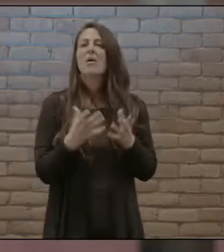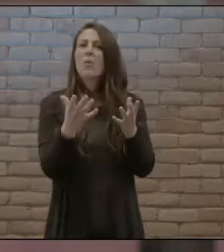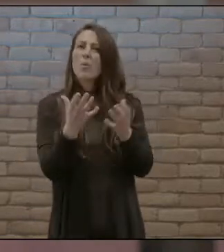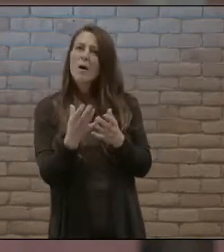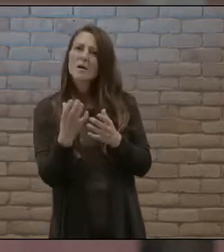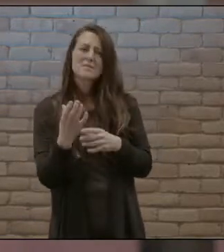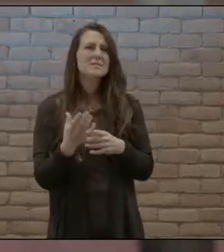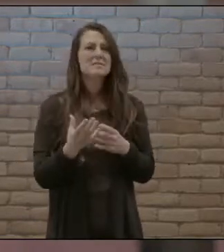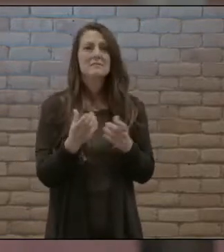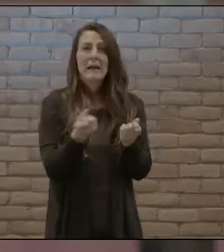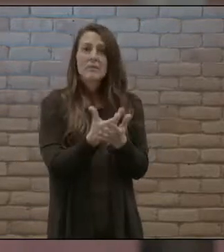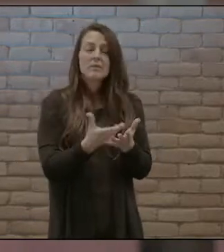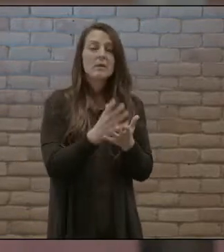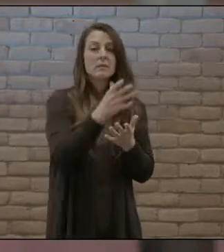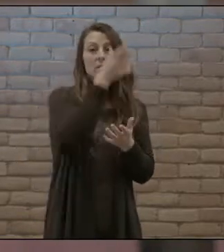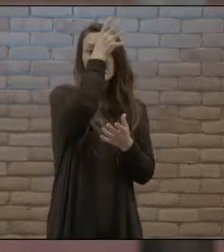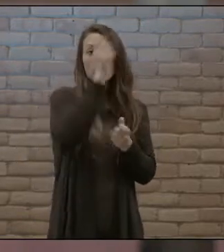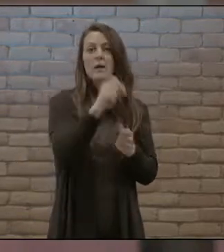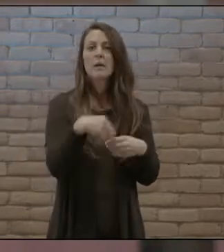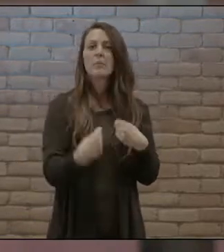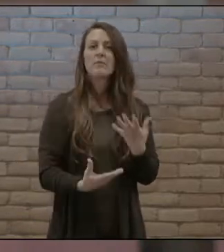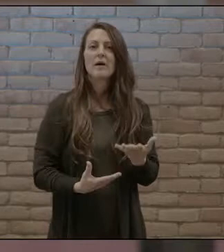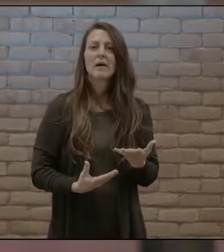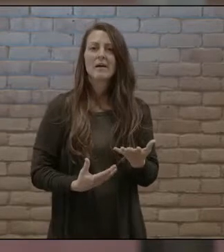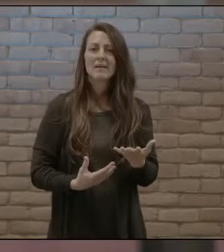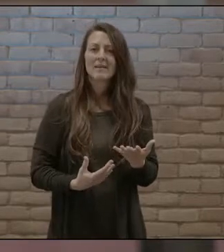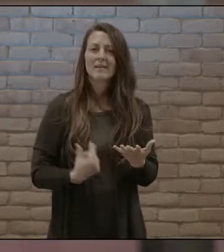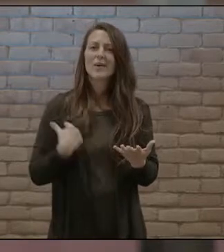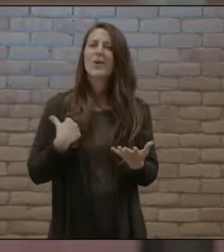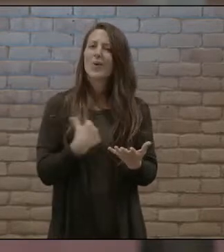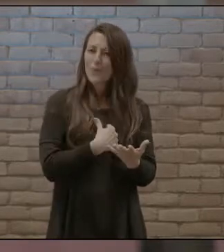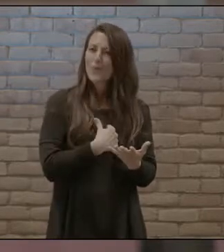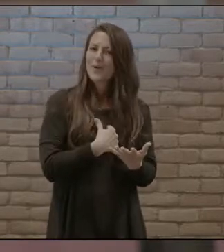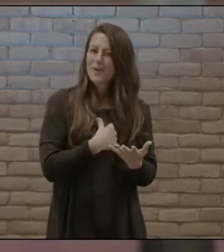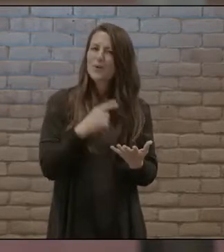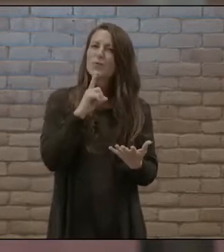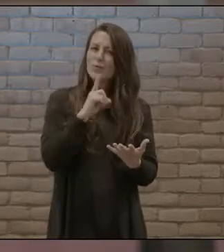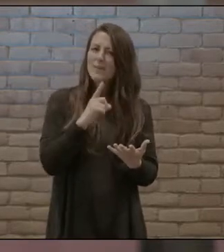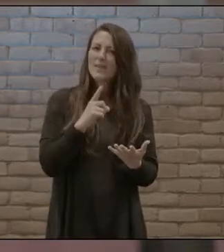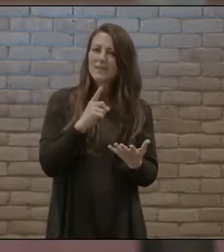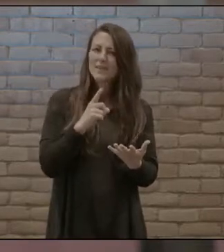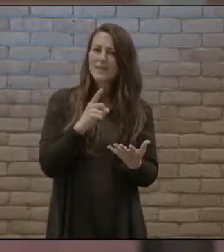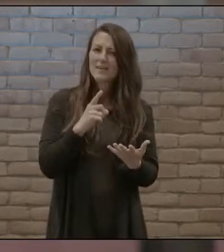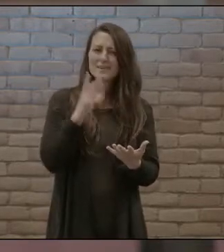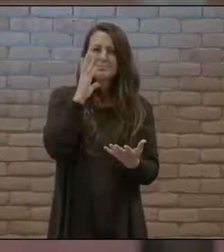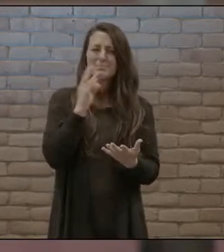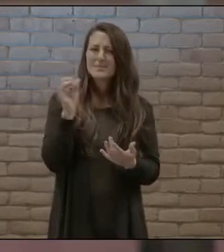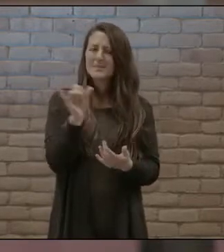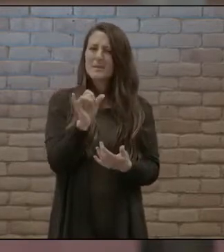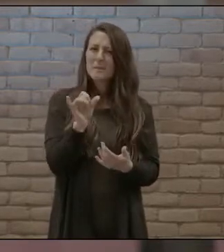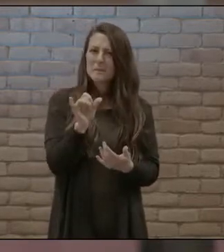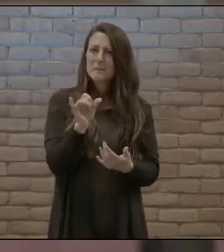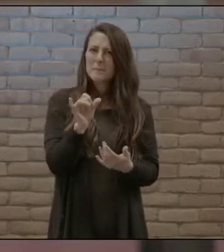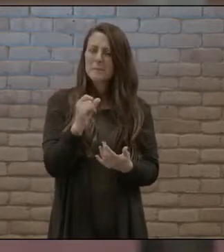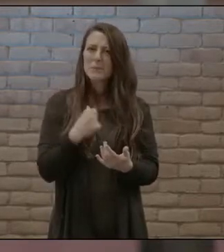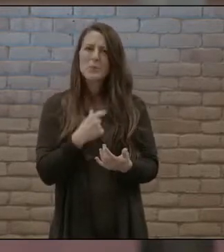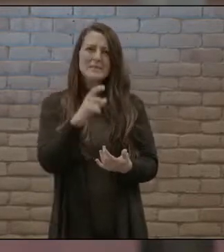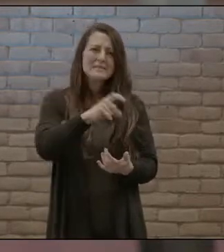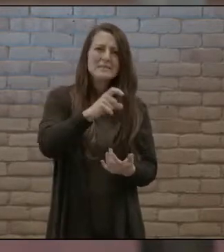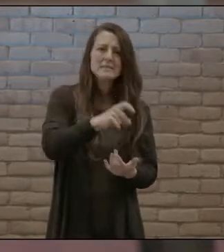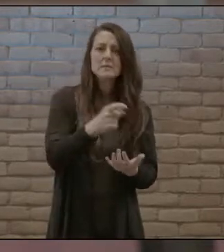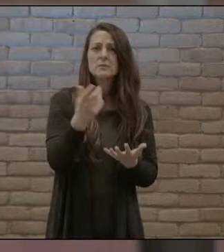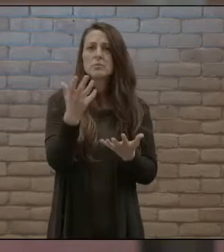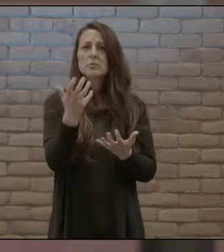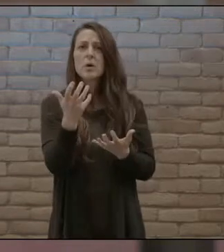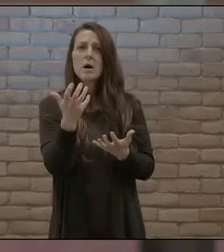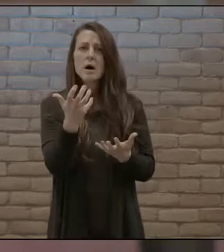provide. We find ourselves in that same place, all of us, in need, in want,